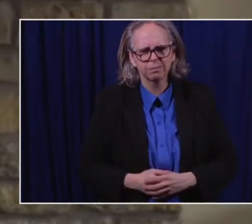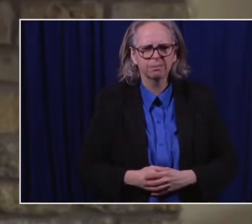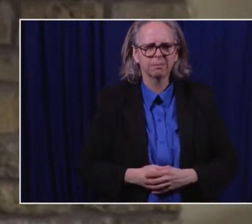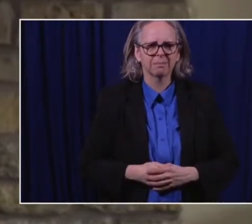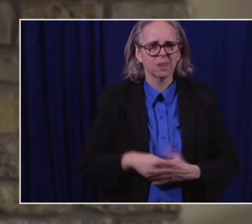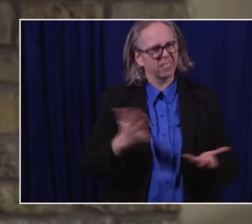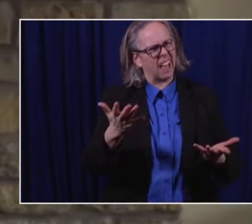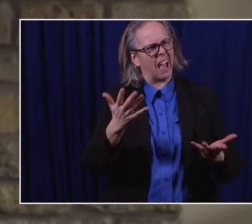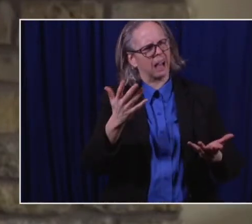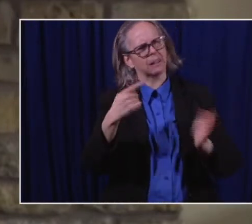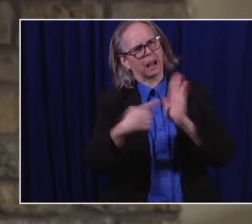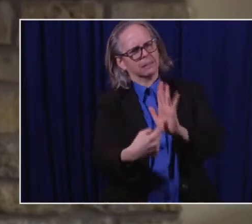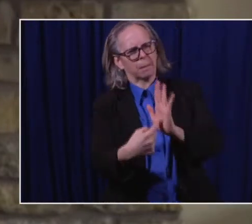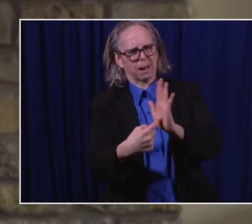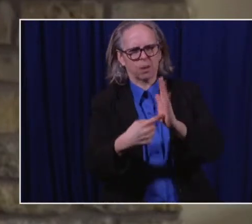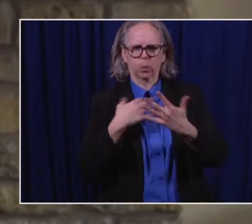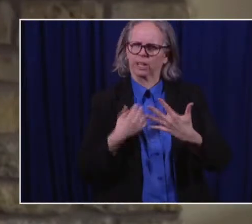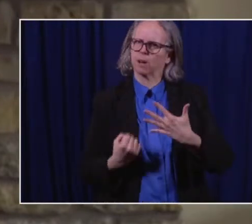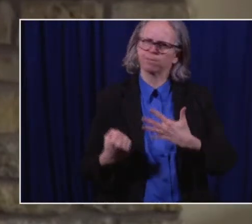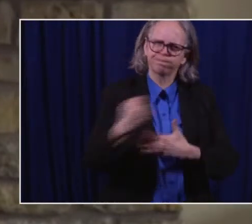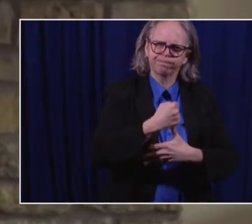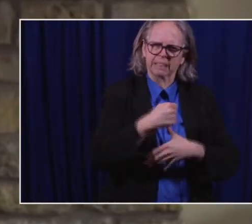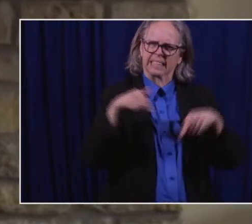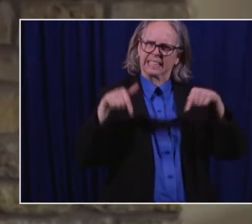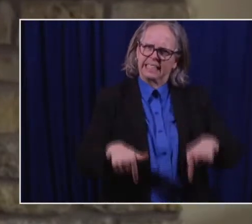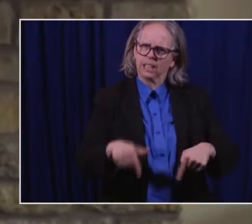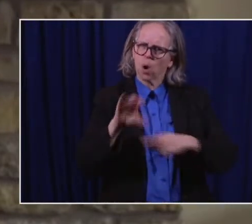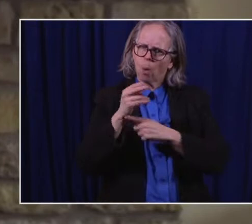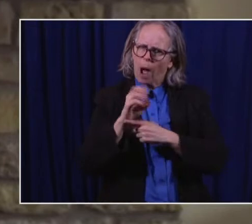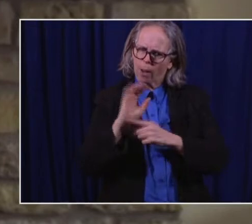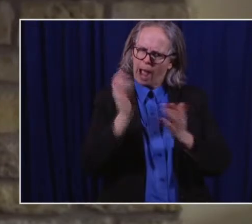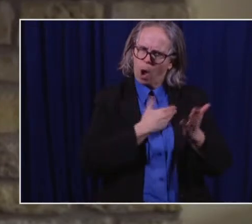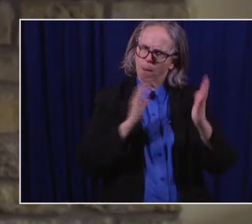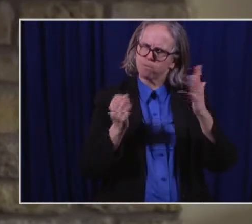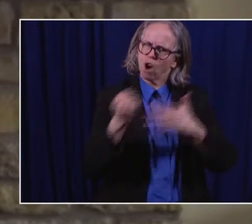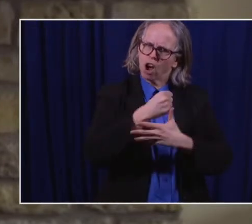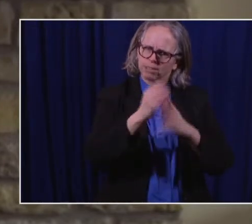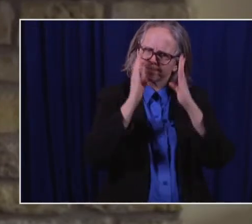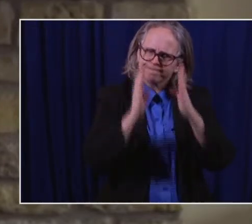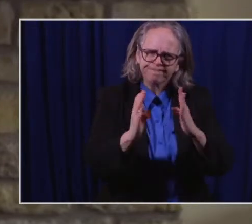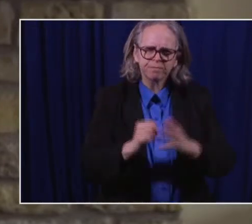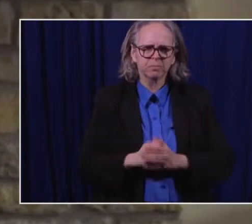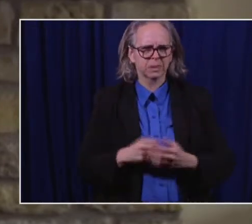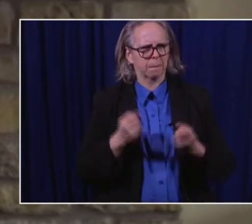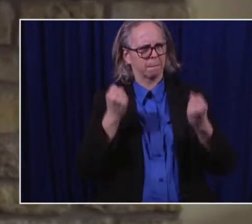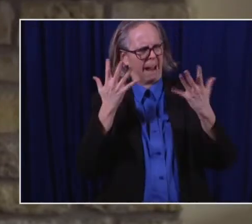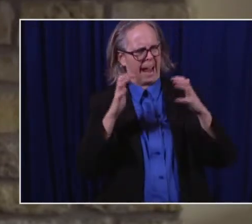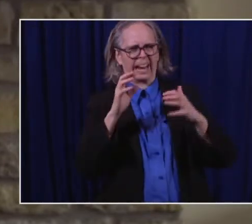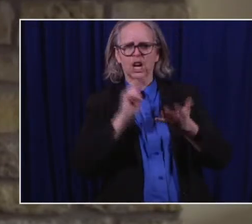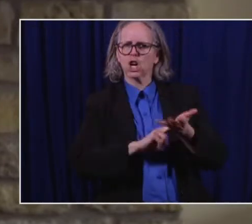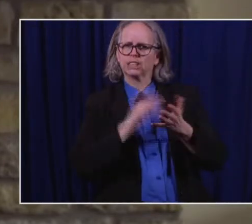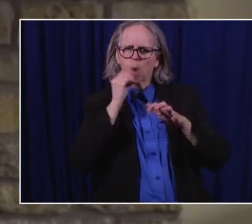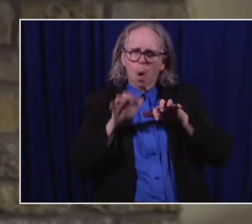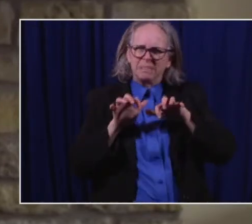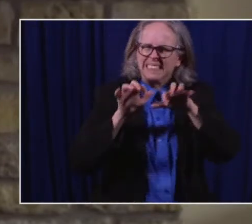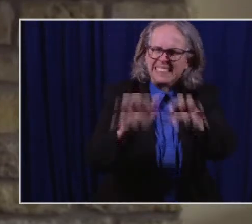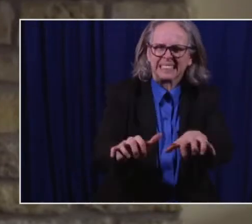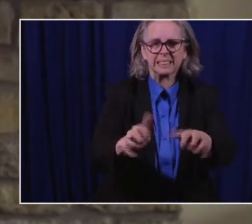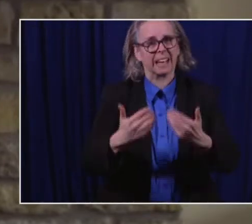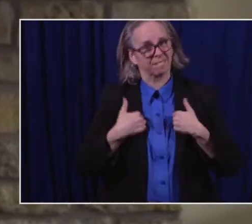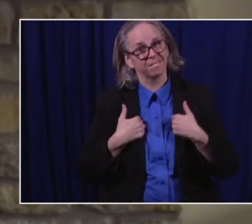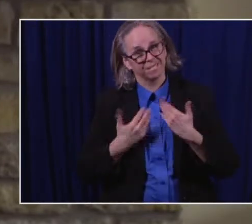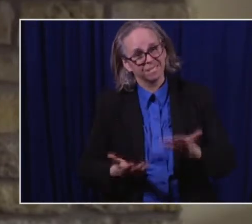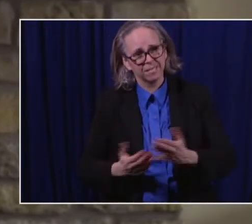real target, a real priority. It's one of the reasons that, you know, as I said, over half of our deaths have come out of nursing homes, and we